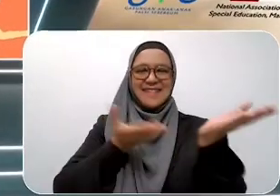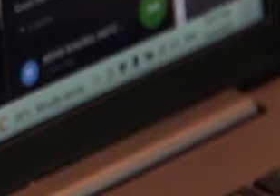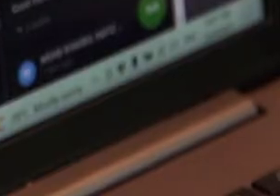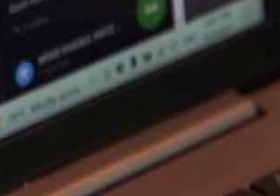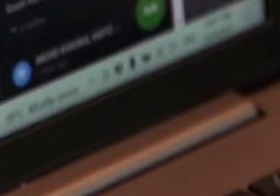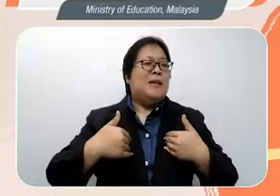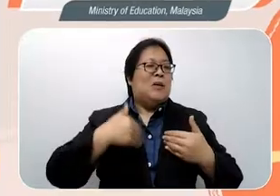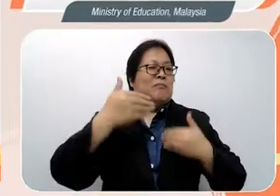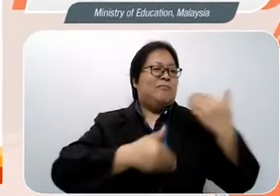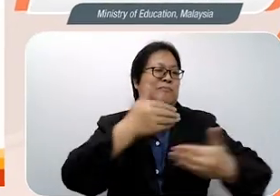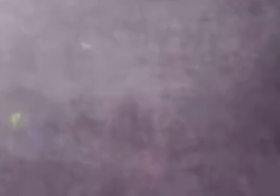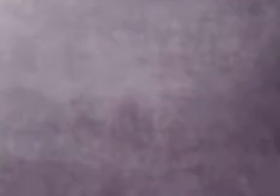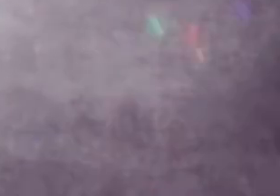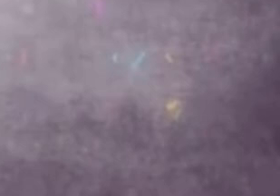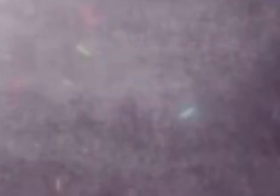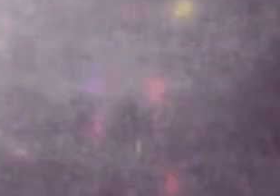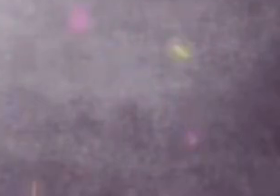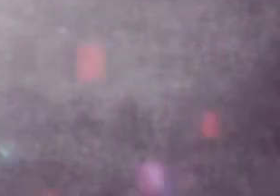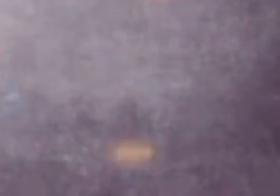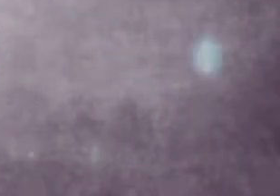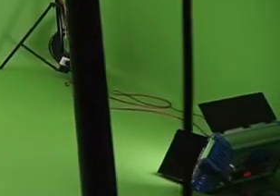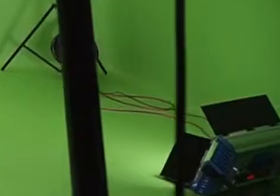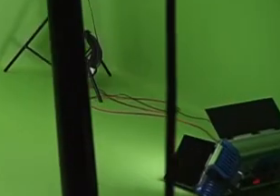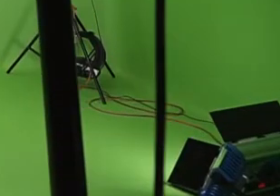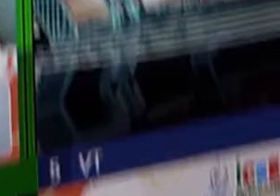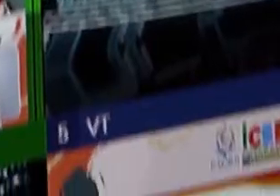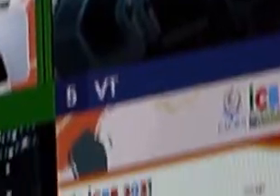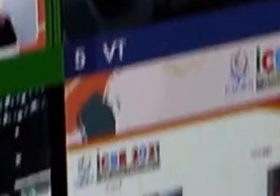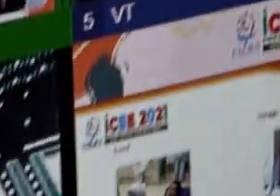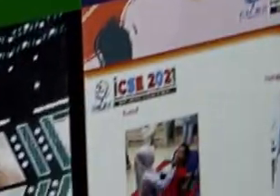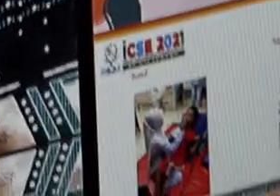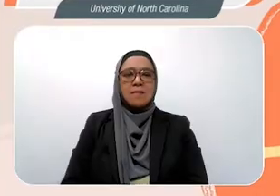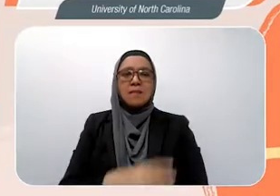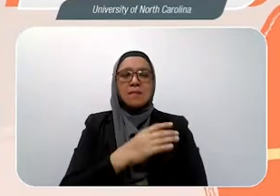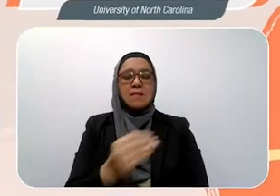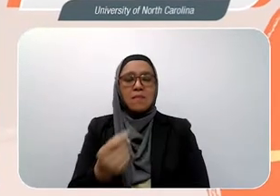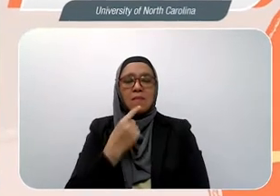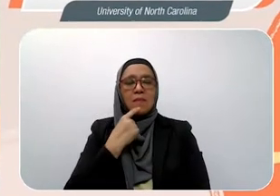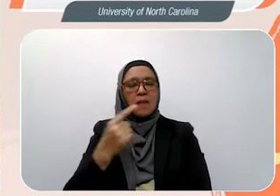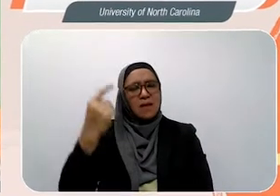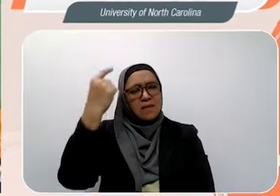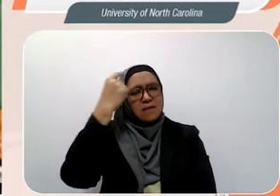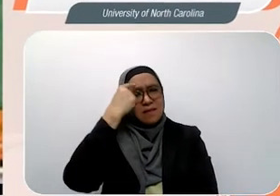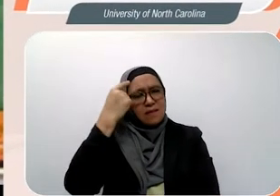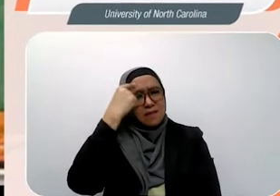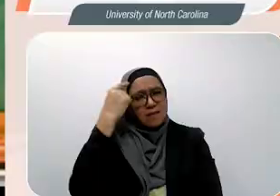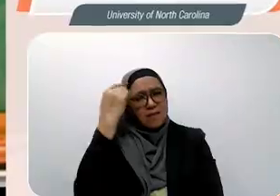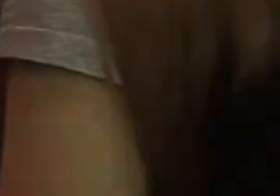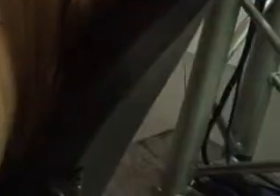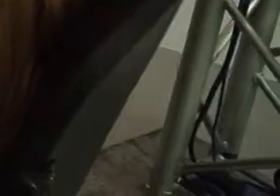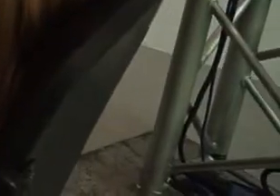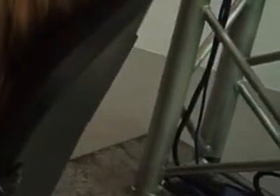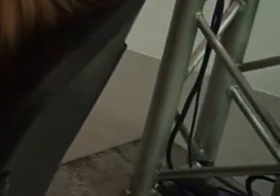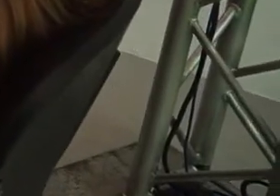progress in special education. As you think about co-teaching, think about how instruction could be changed.